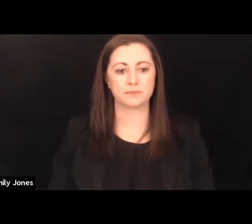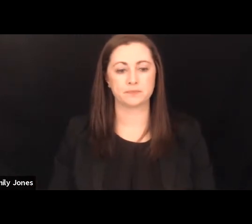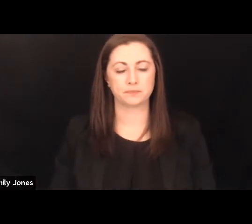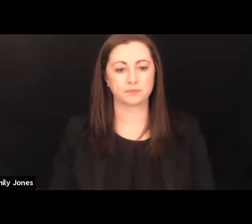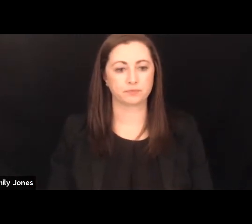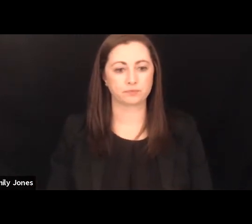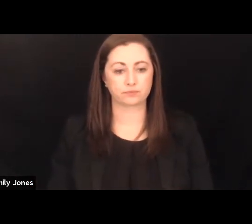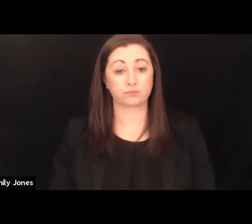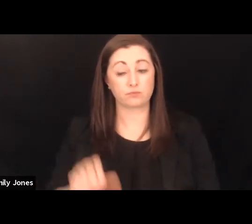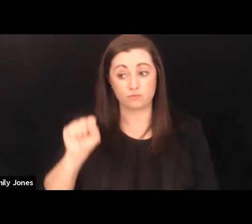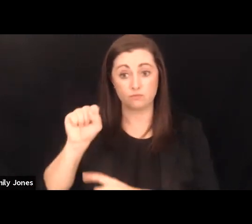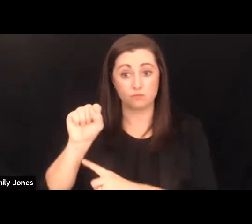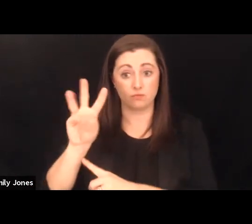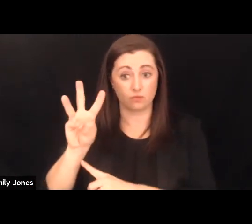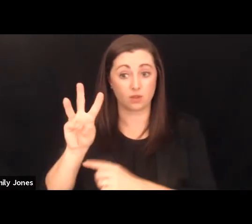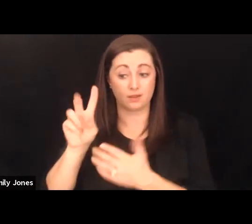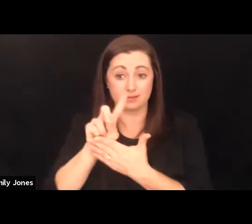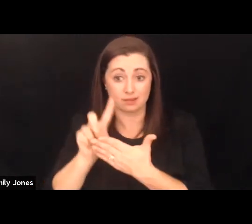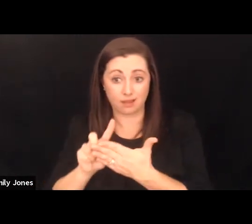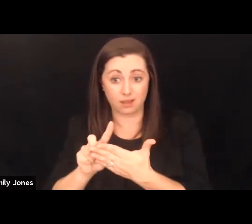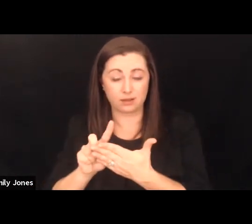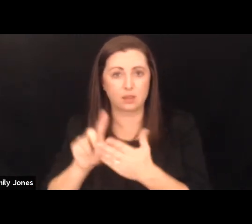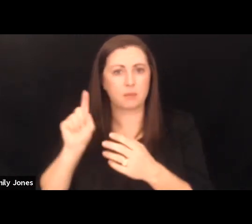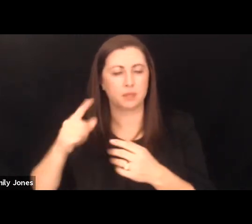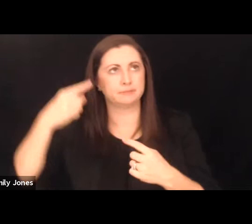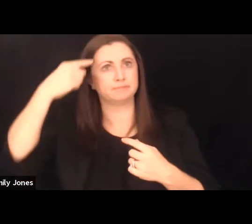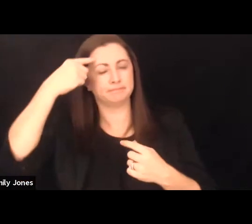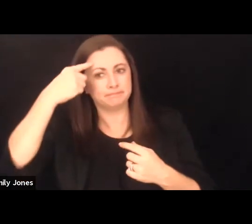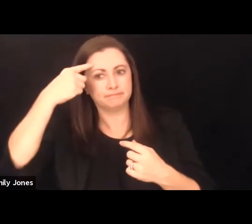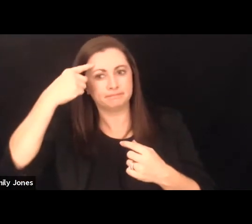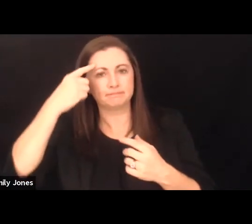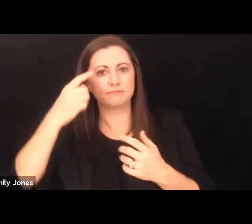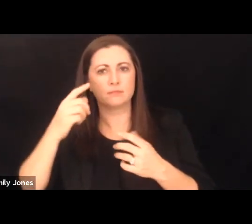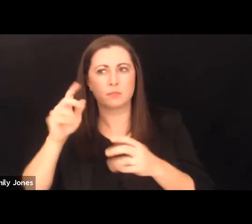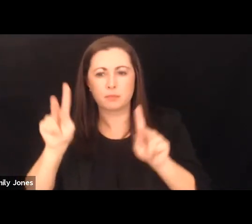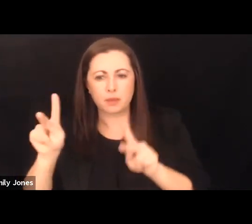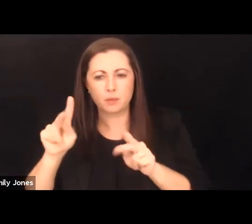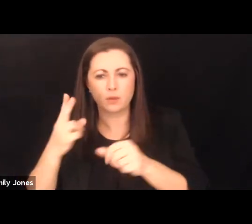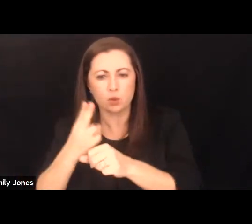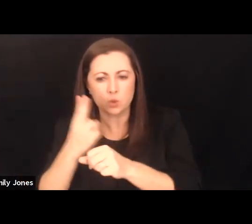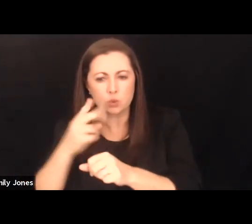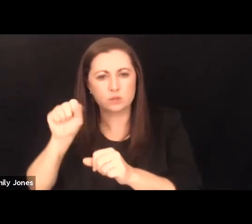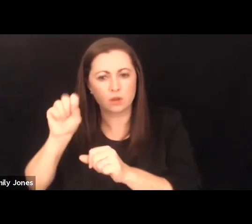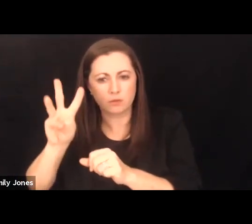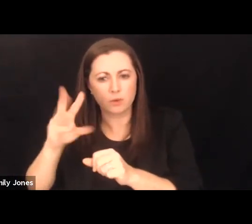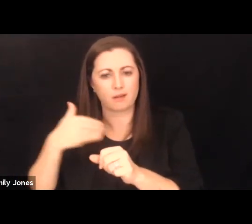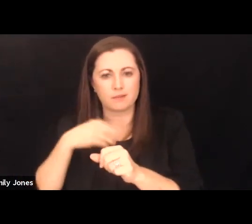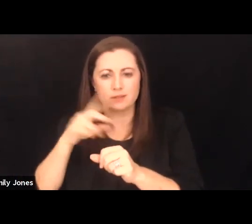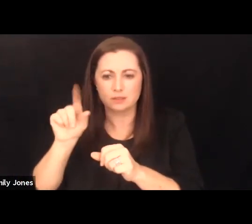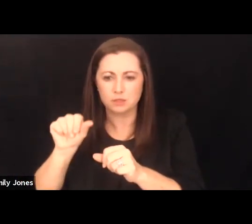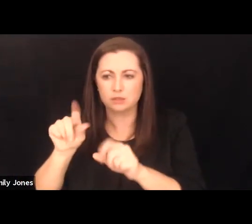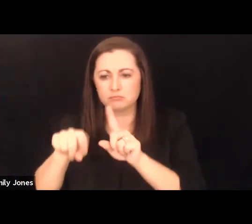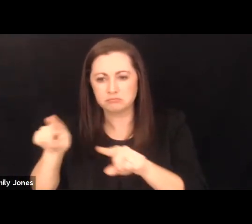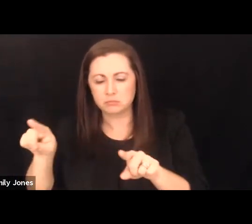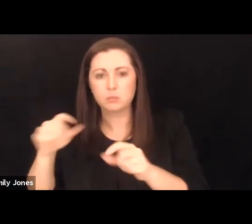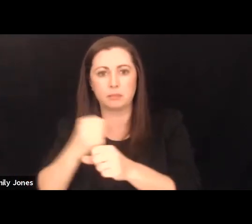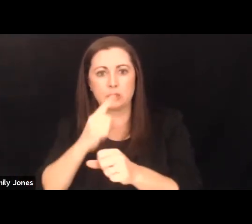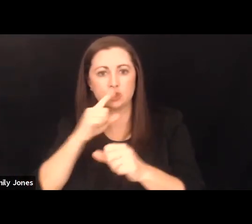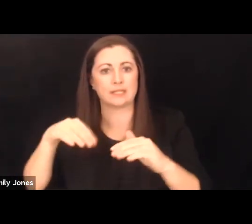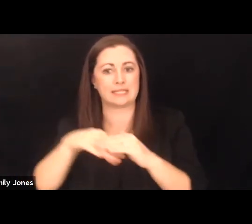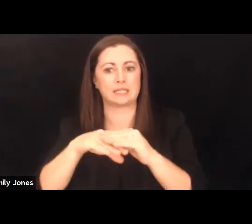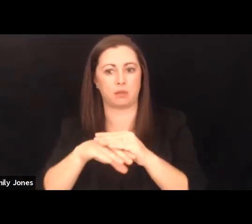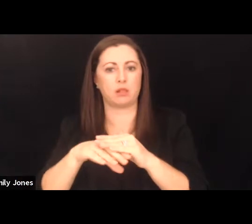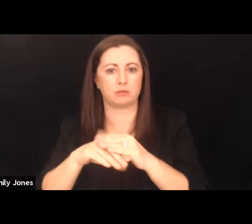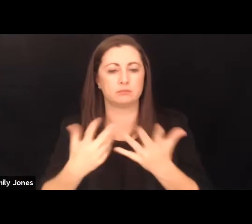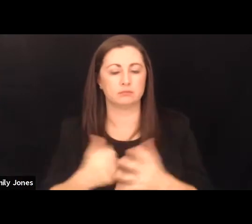And so that software needs to have persons with disabilities at the beginning helping to design that software. The